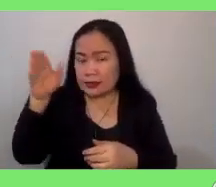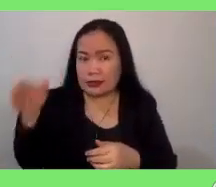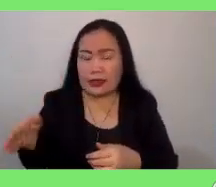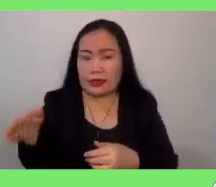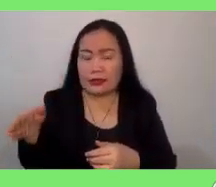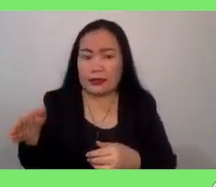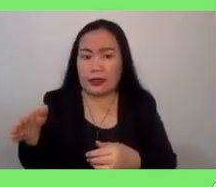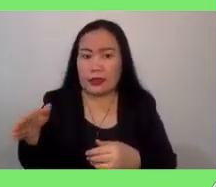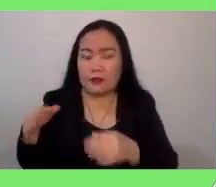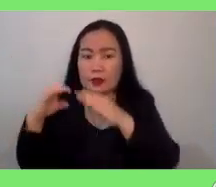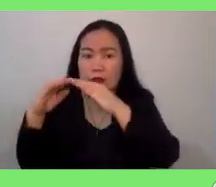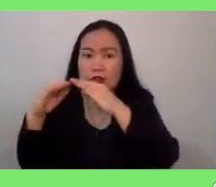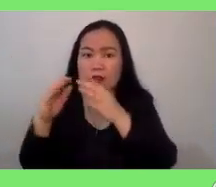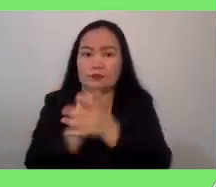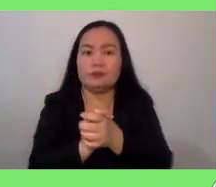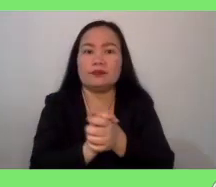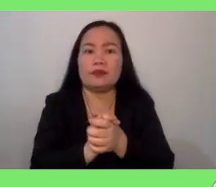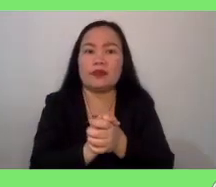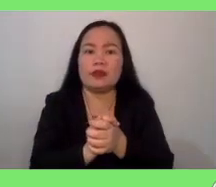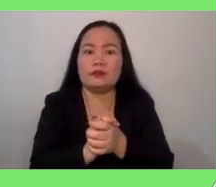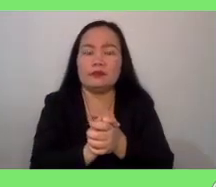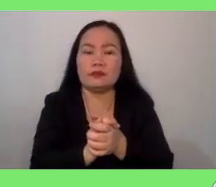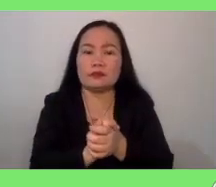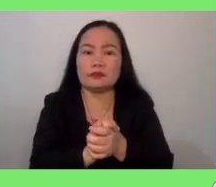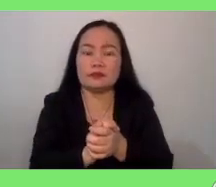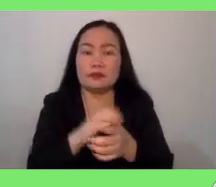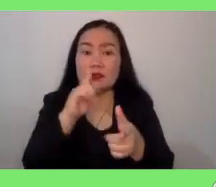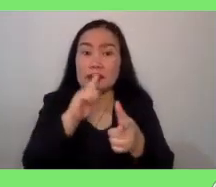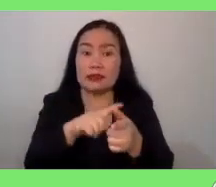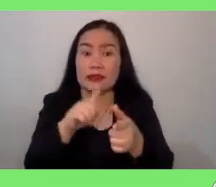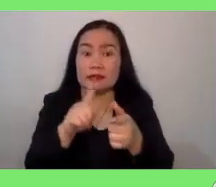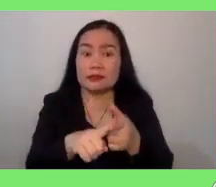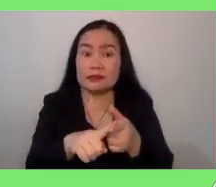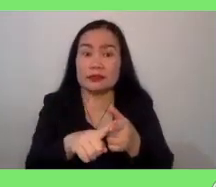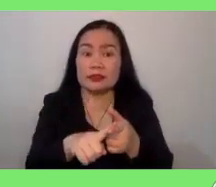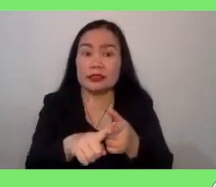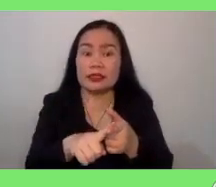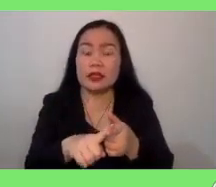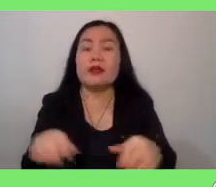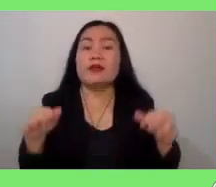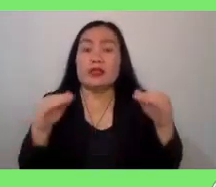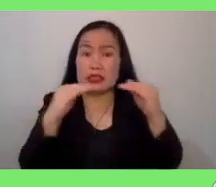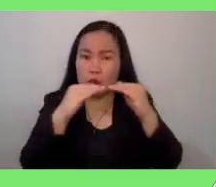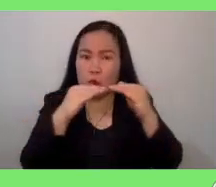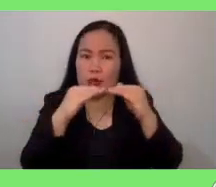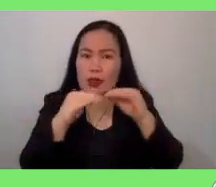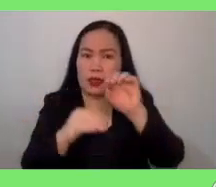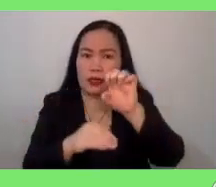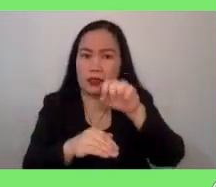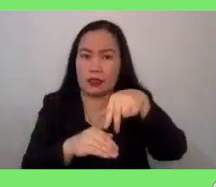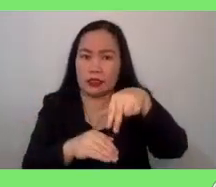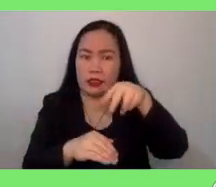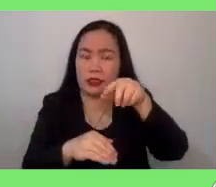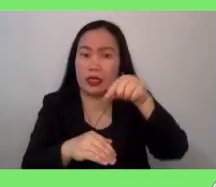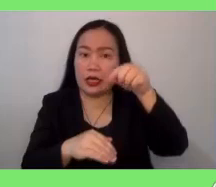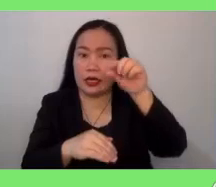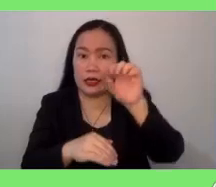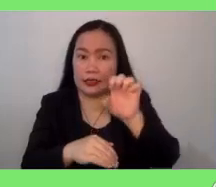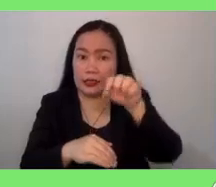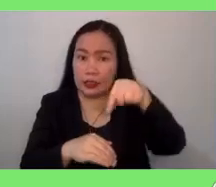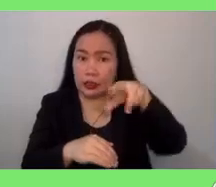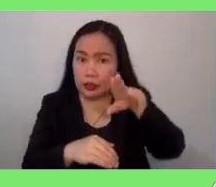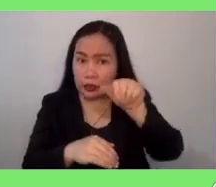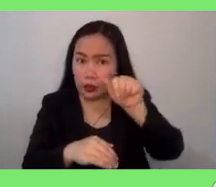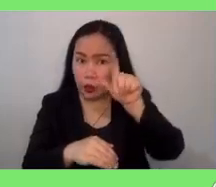para maging equation sila, para ma-consider natin sila as equation, there must be an equal sign. Kailangan ipakita